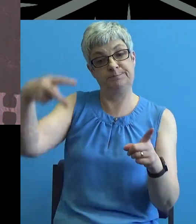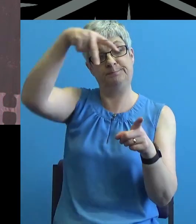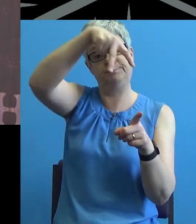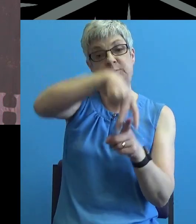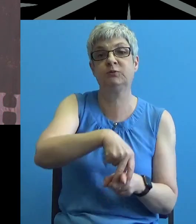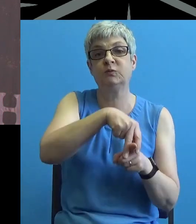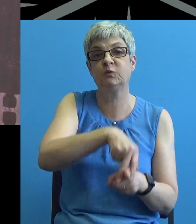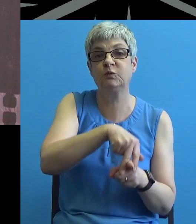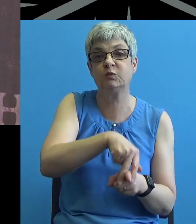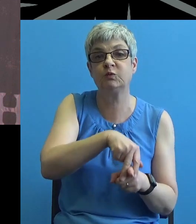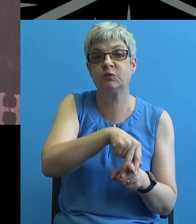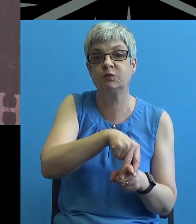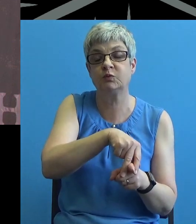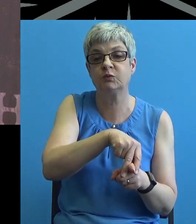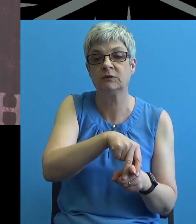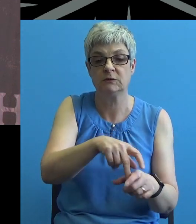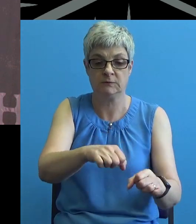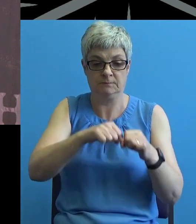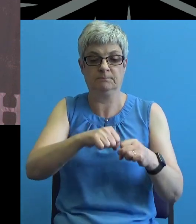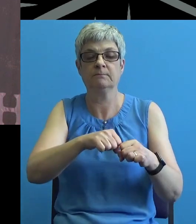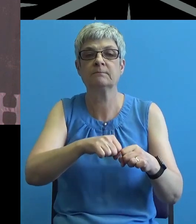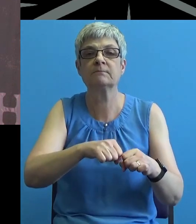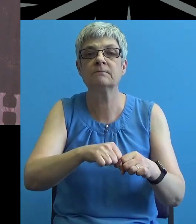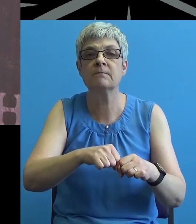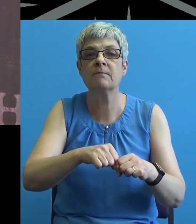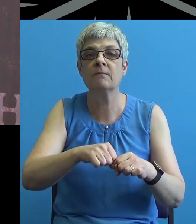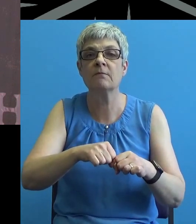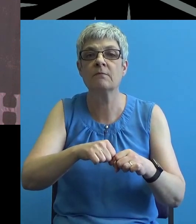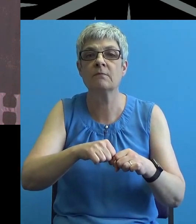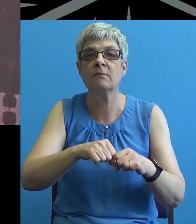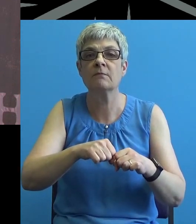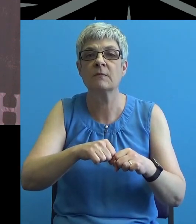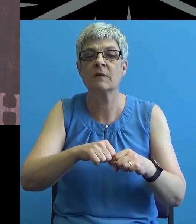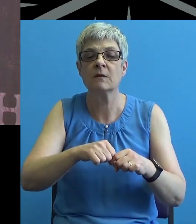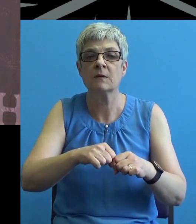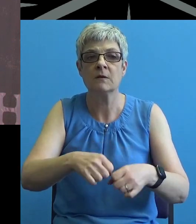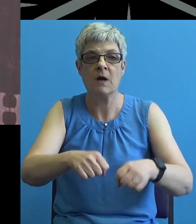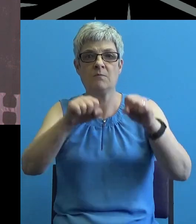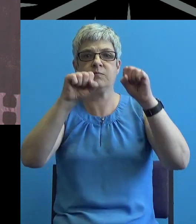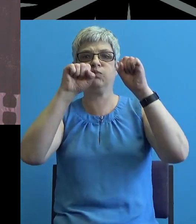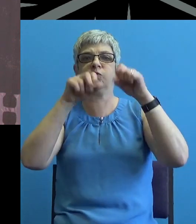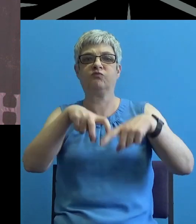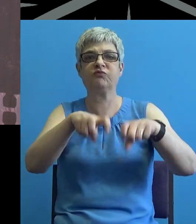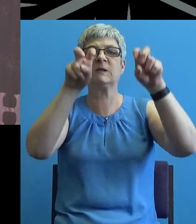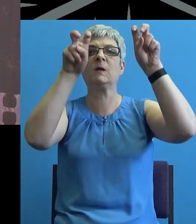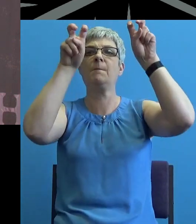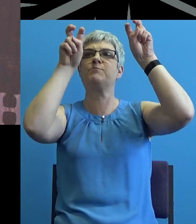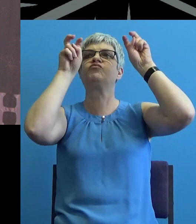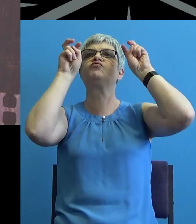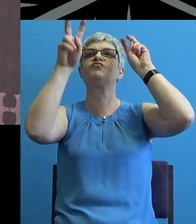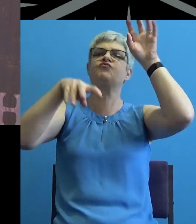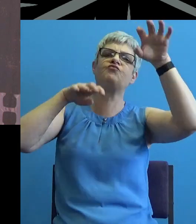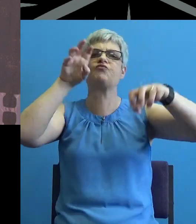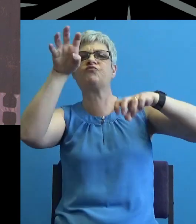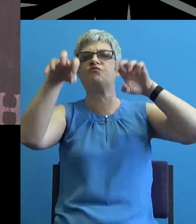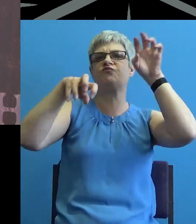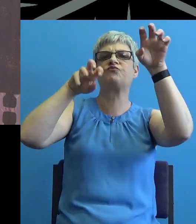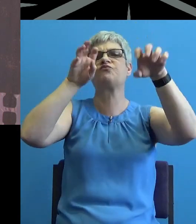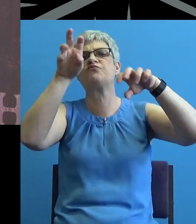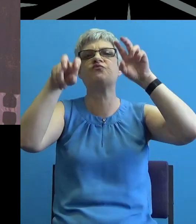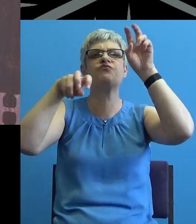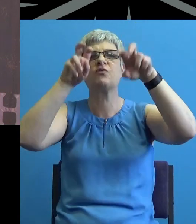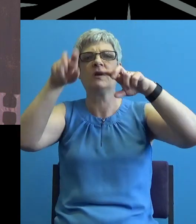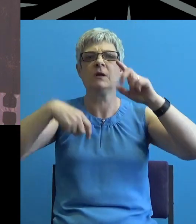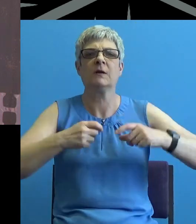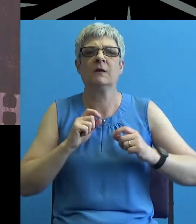his horse and pulled tightly on its reins. The stallion stood on its hind legs, pawing the air with its front,